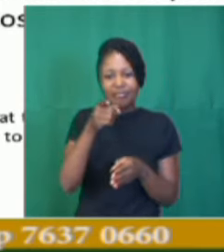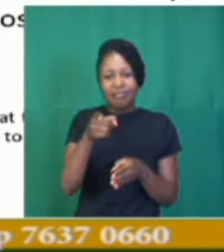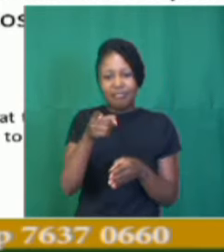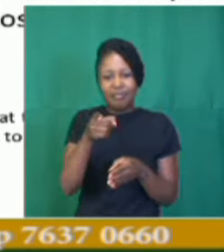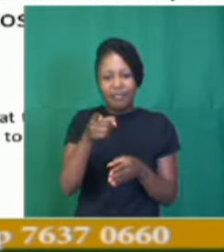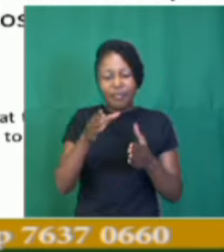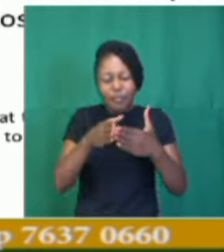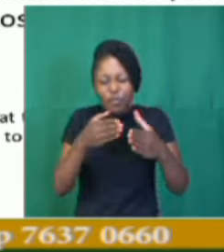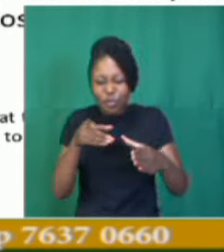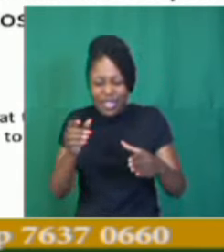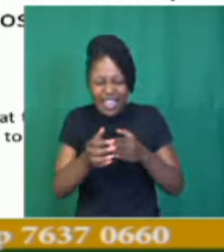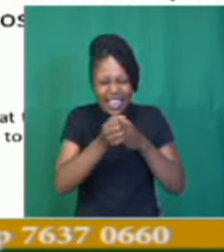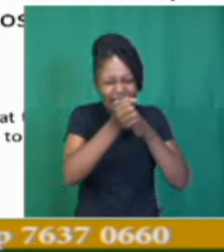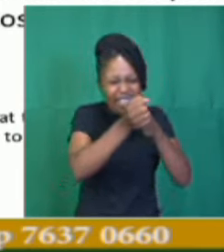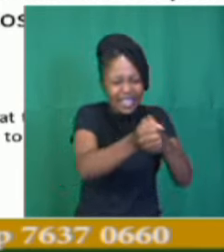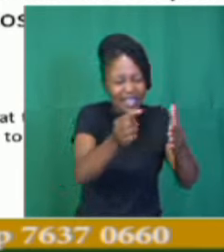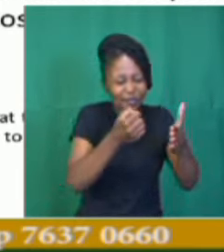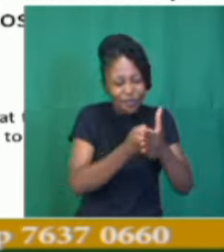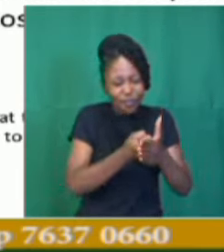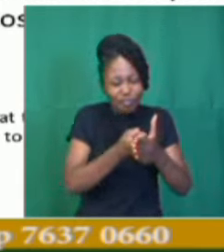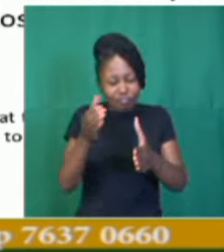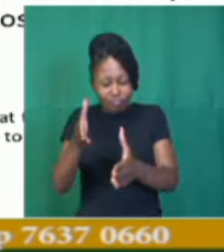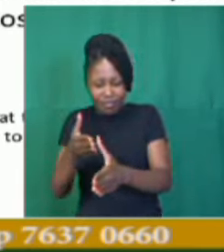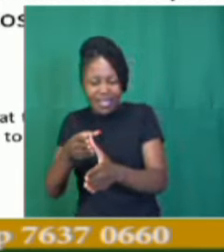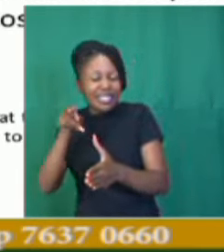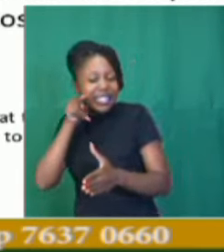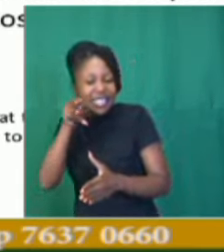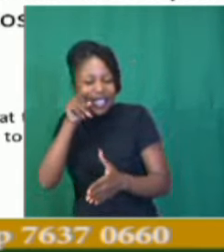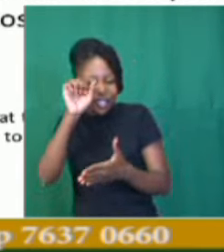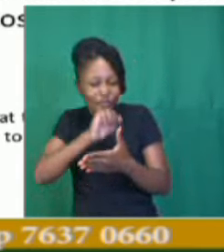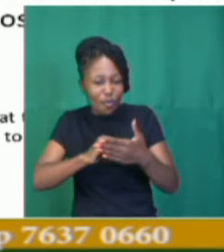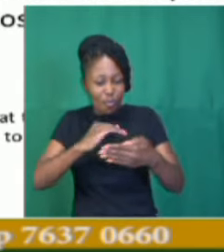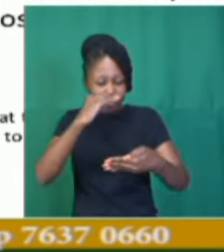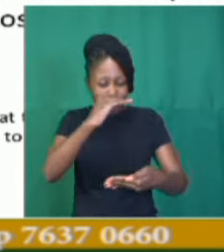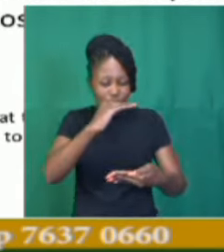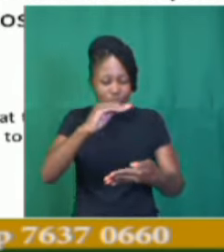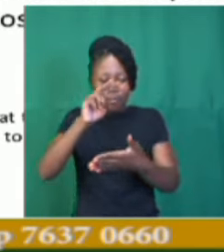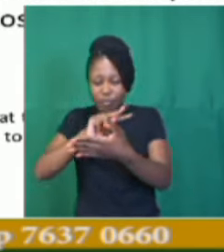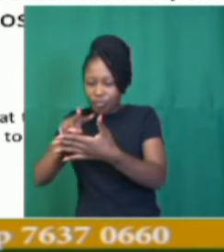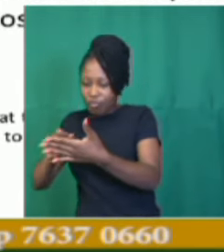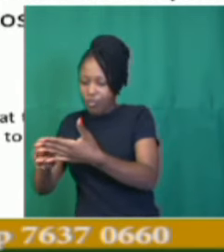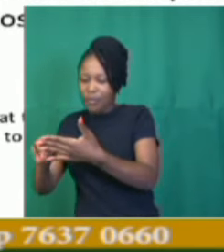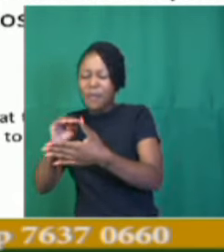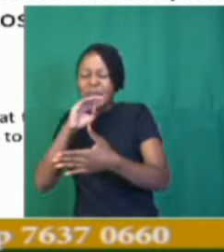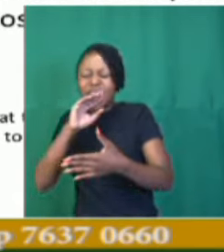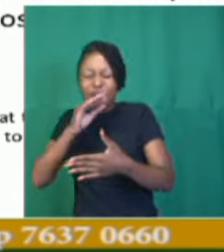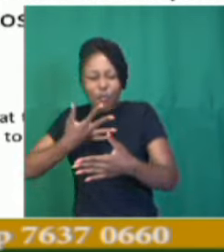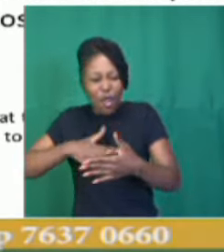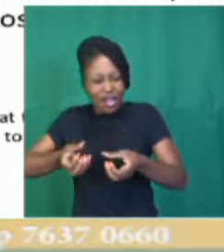you to the answer that is required in the question that you have been asked, so that you produce the